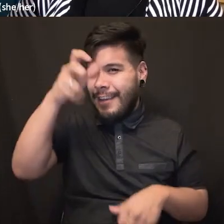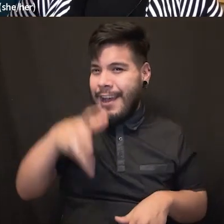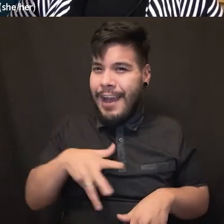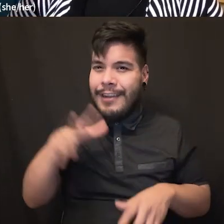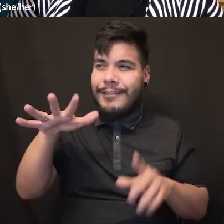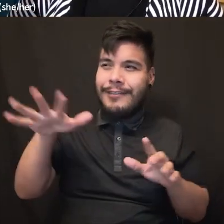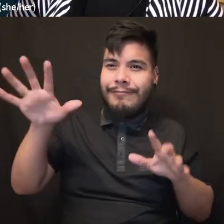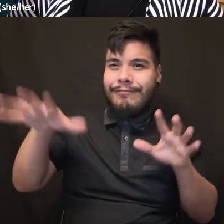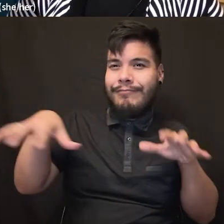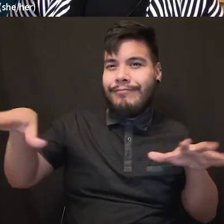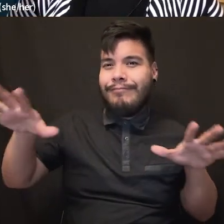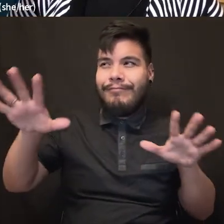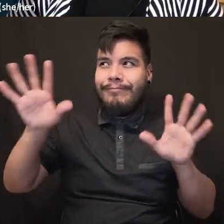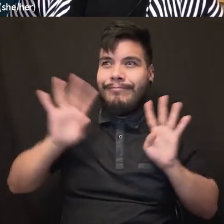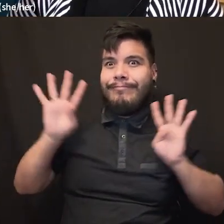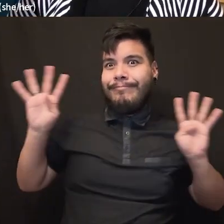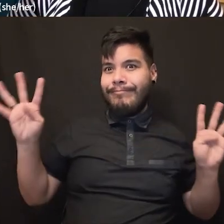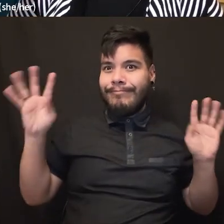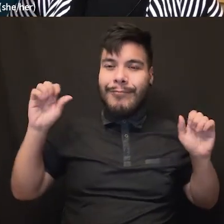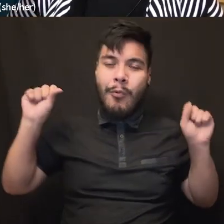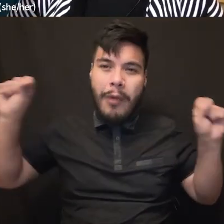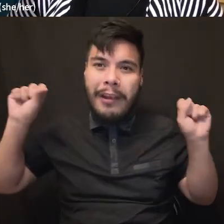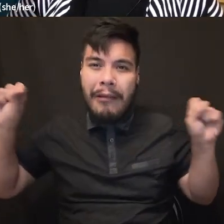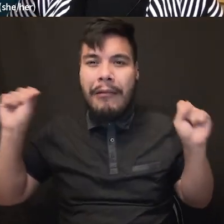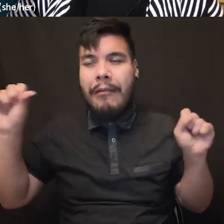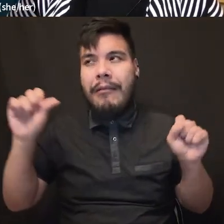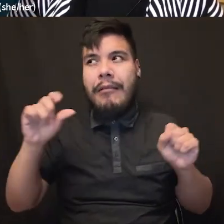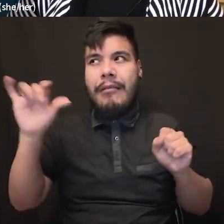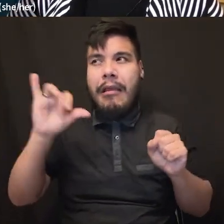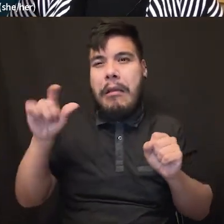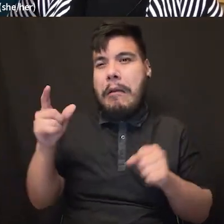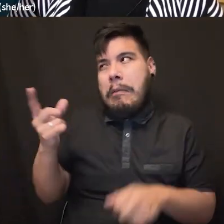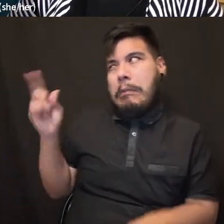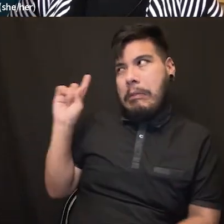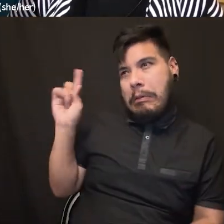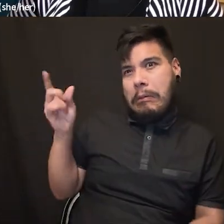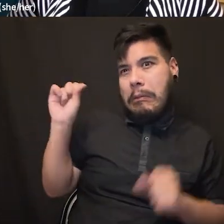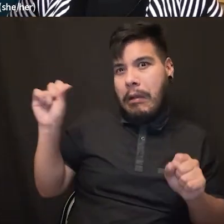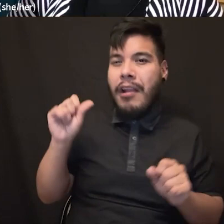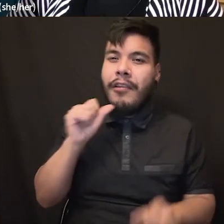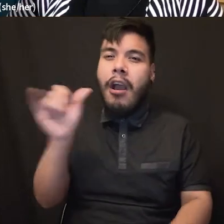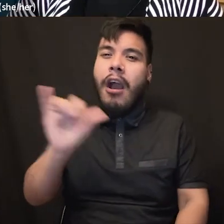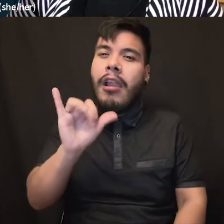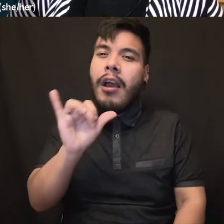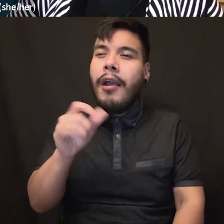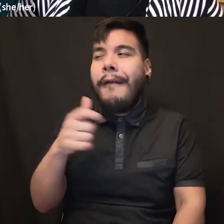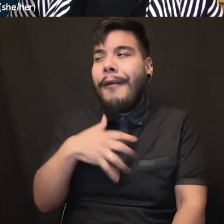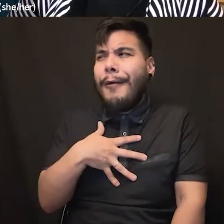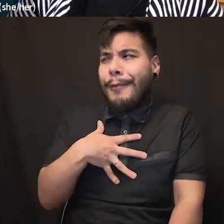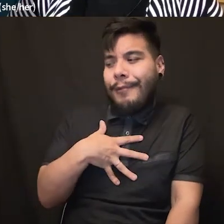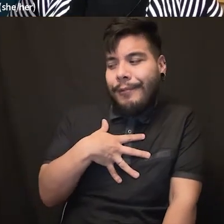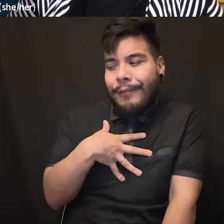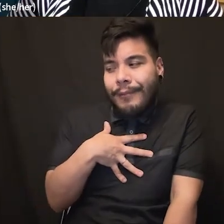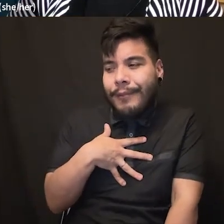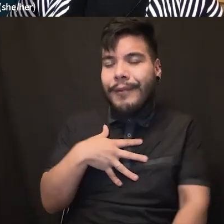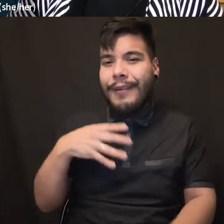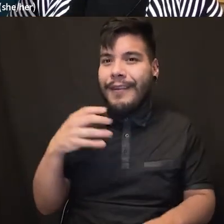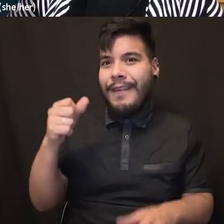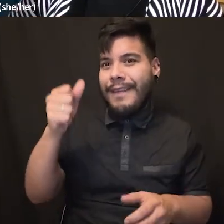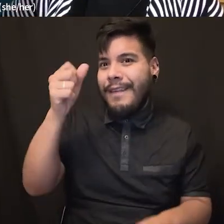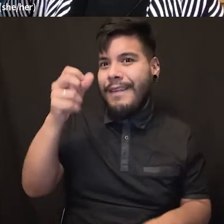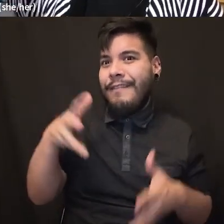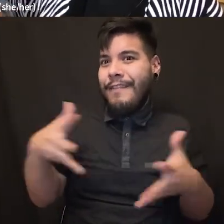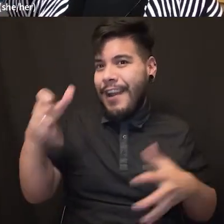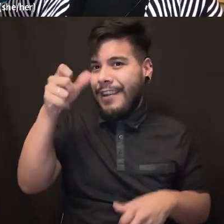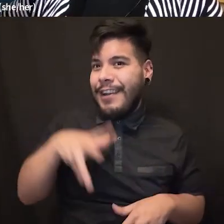you know, is meant to be like, look at these fat guys working out, not like, hey, fat guys working out, you know, like, and